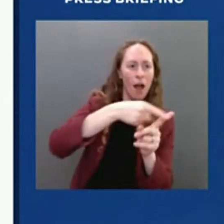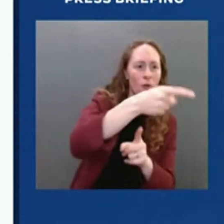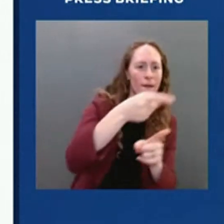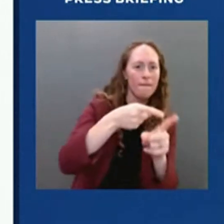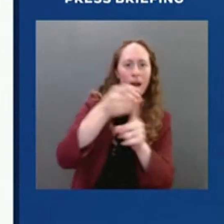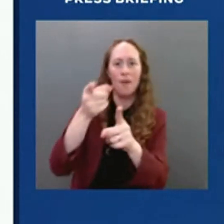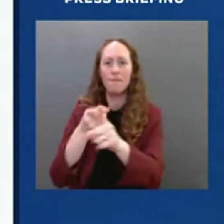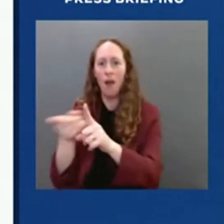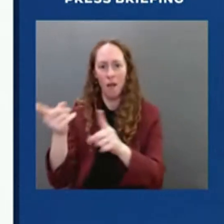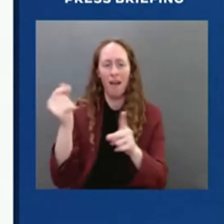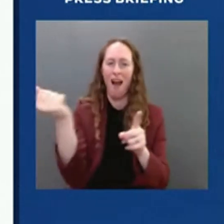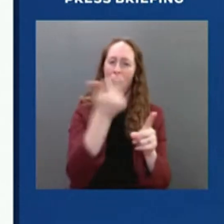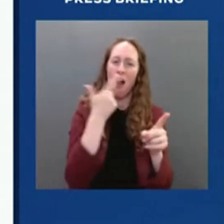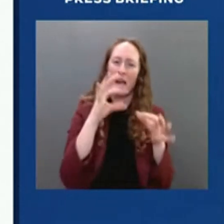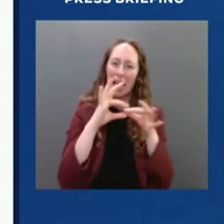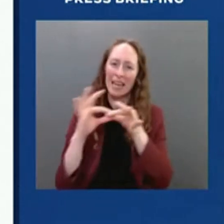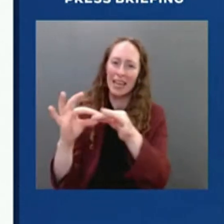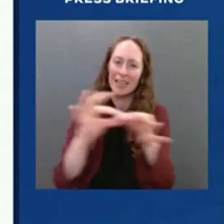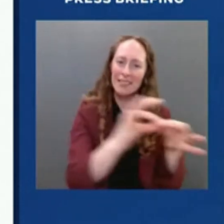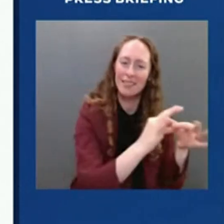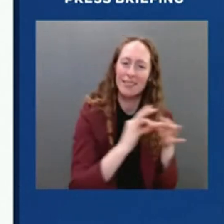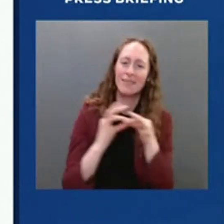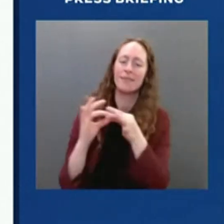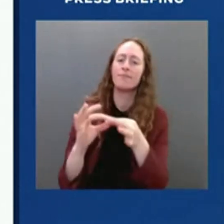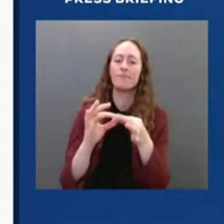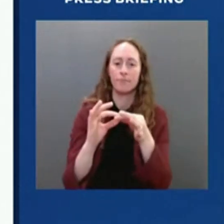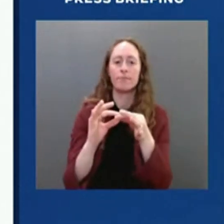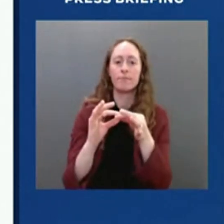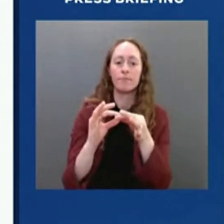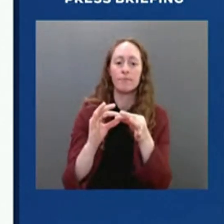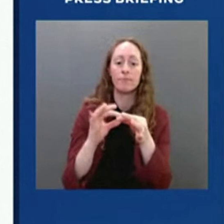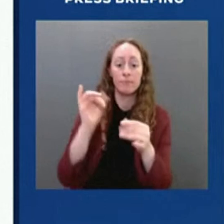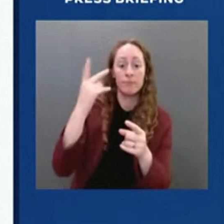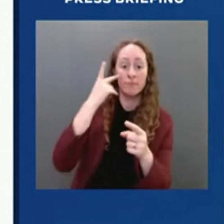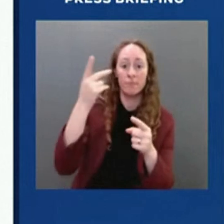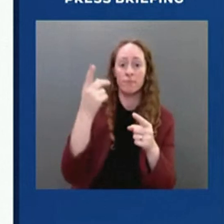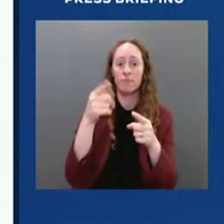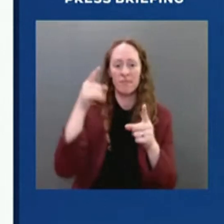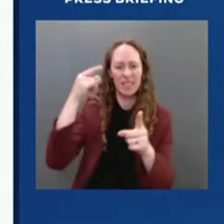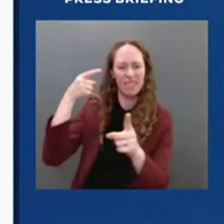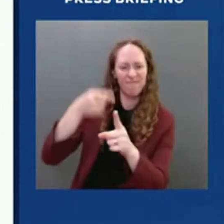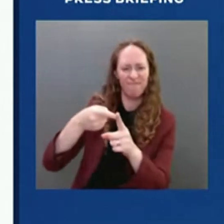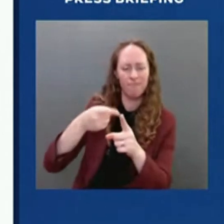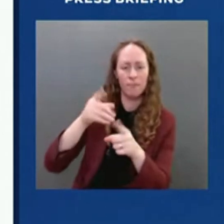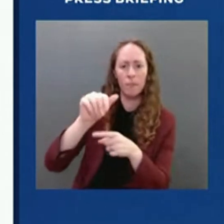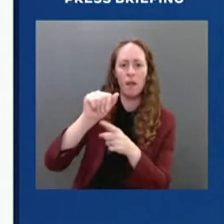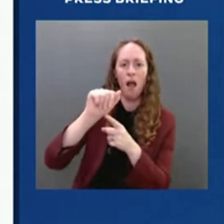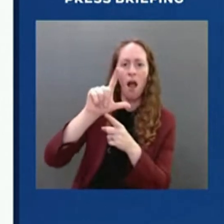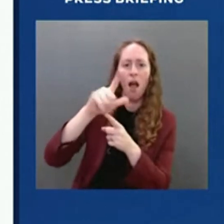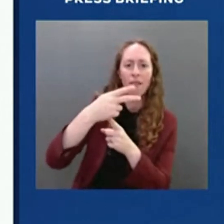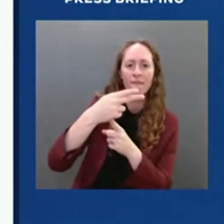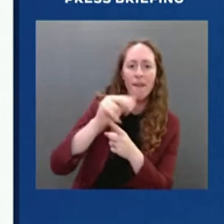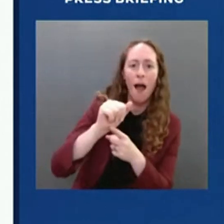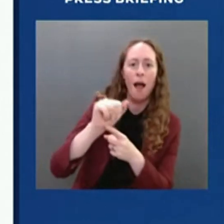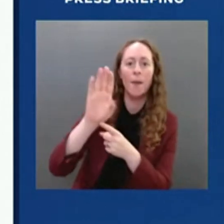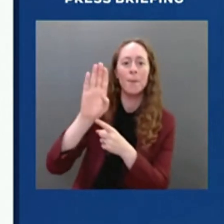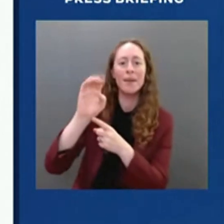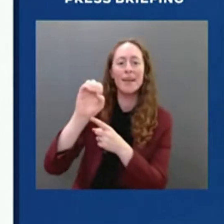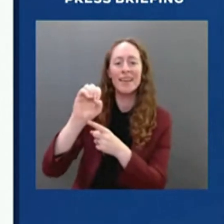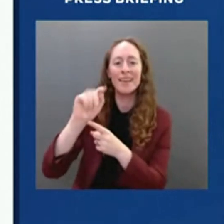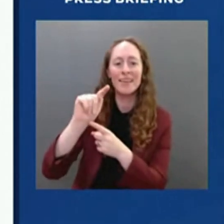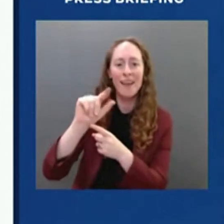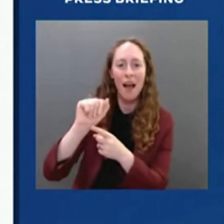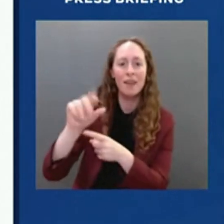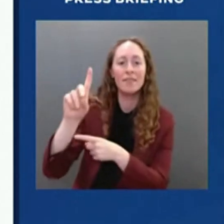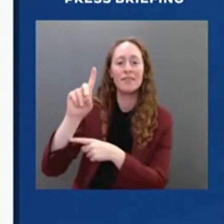Alpha, Beta, Delta. But note that Omicron as a broad category has multiple